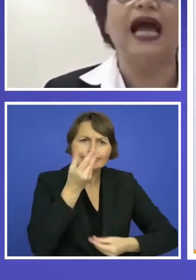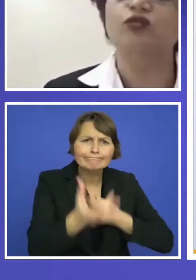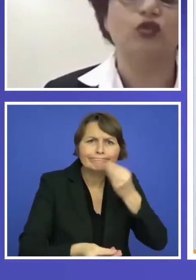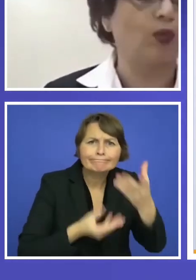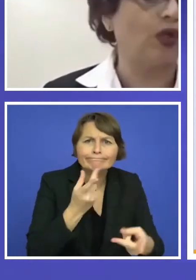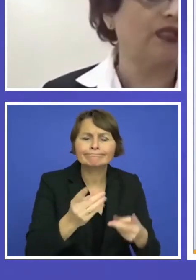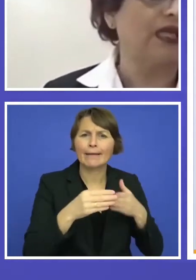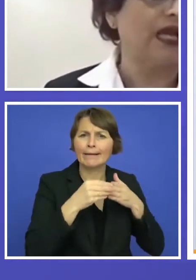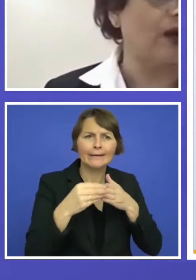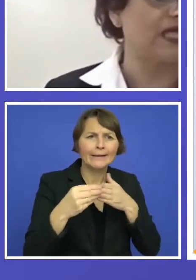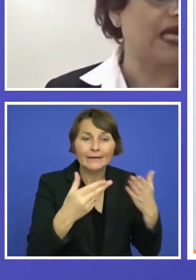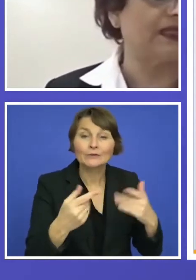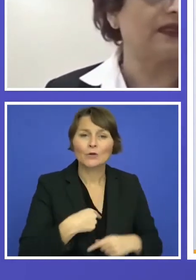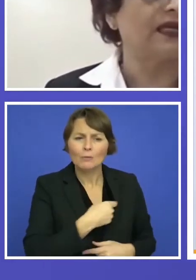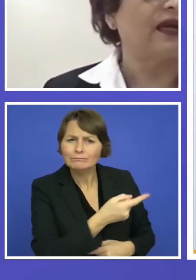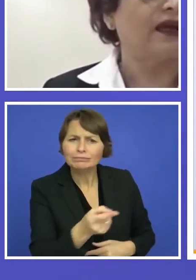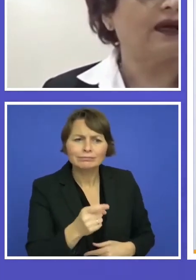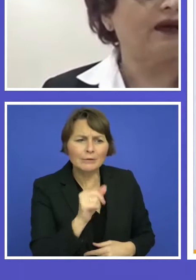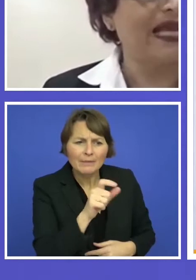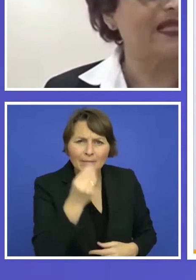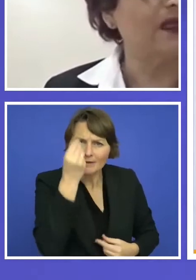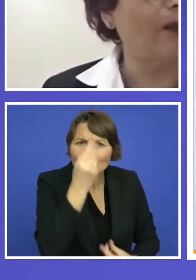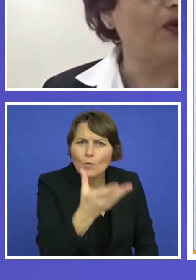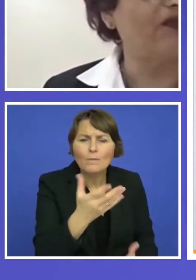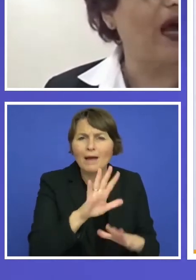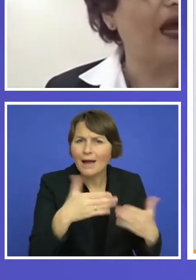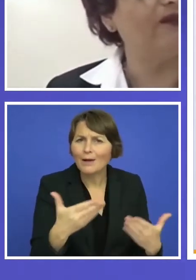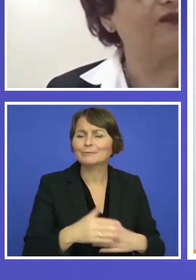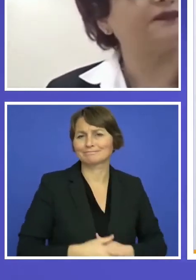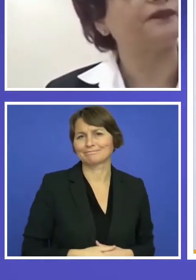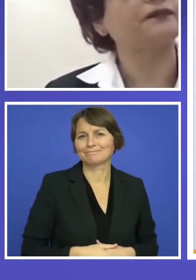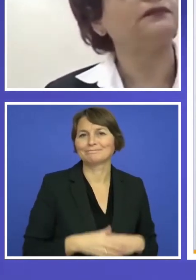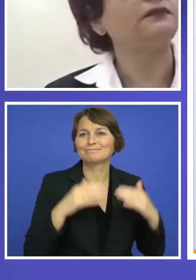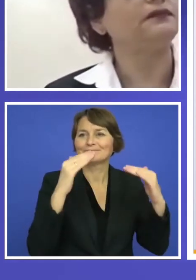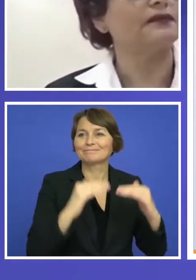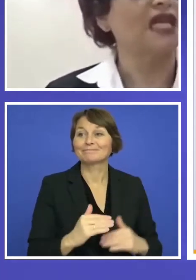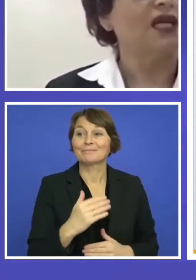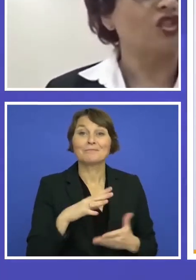people and to the world outside. Lesson number 5.